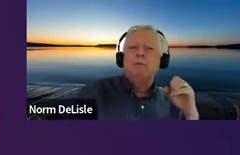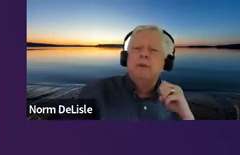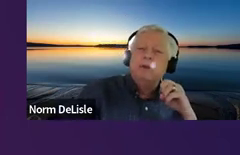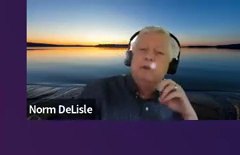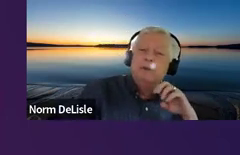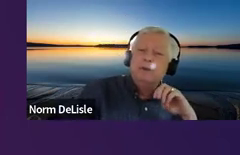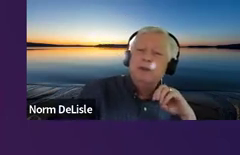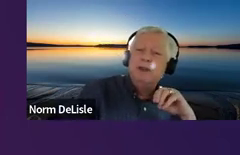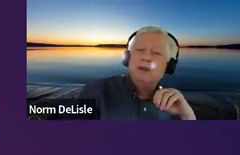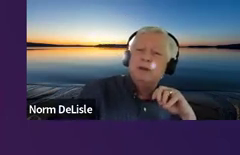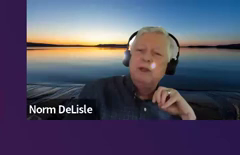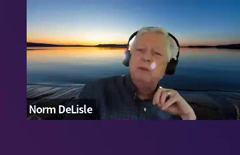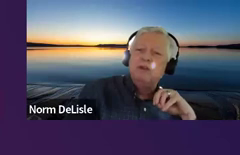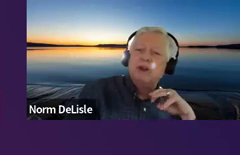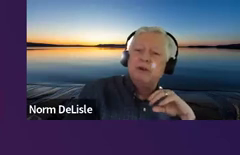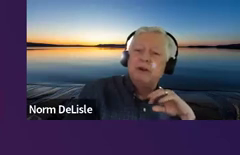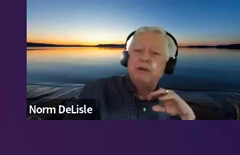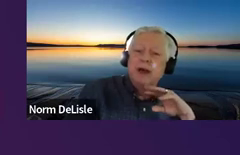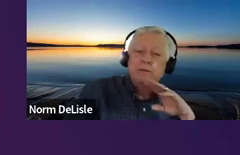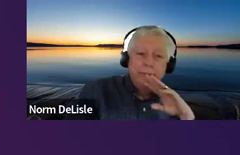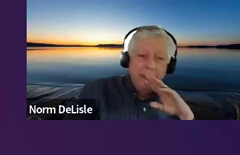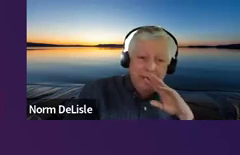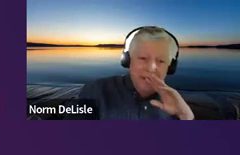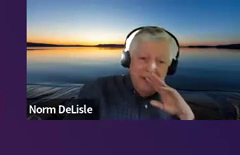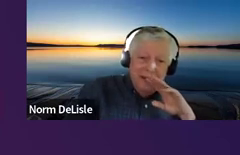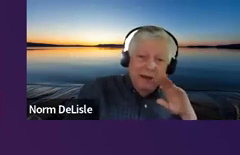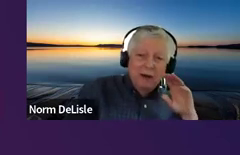guess the image engine did that.